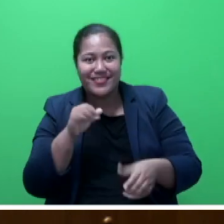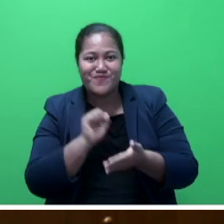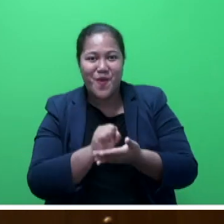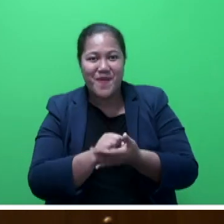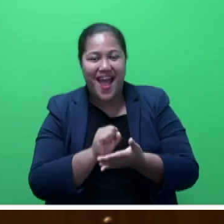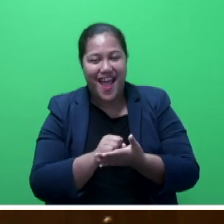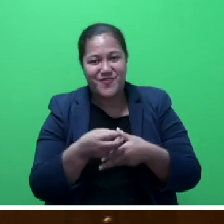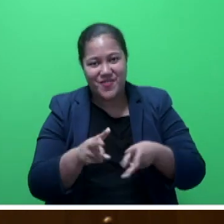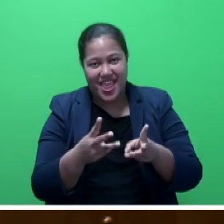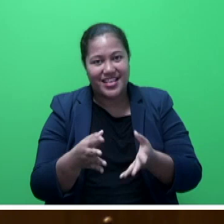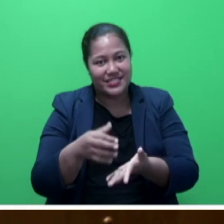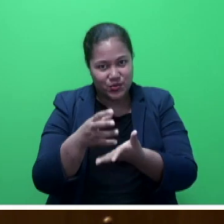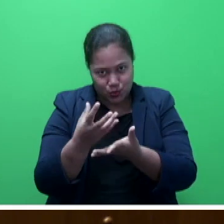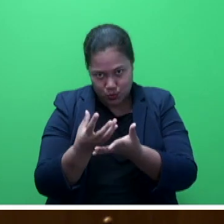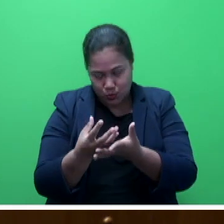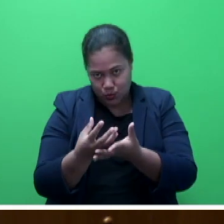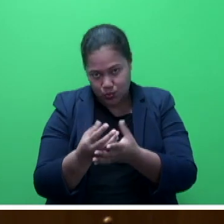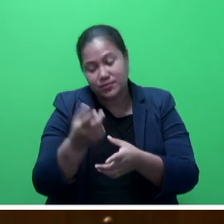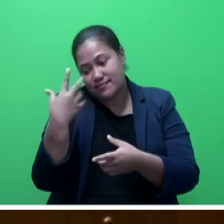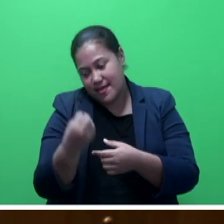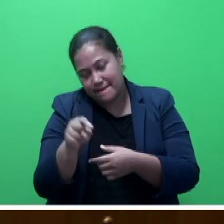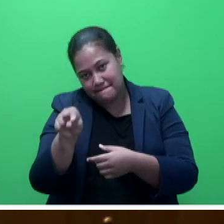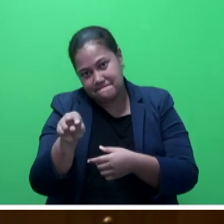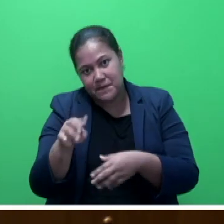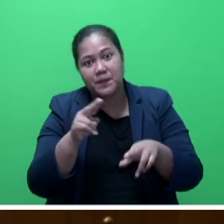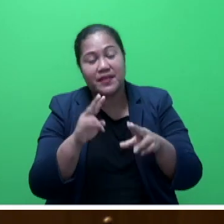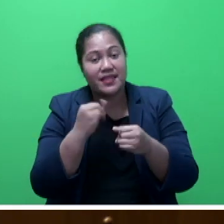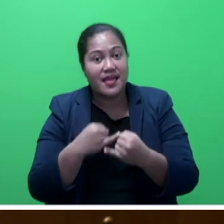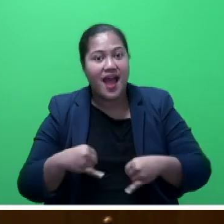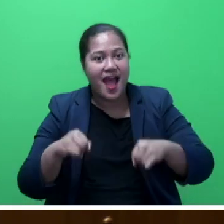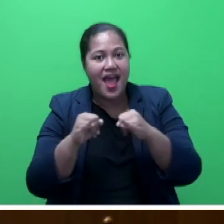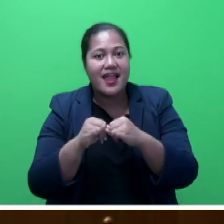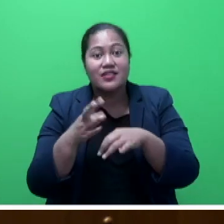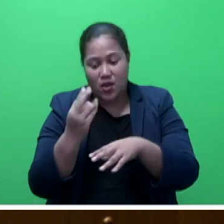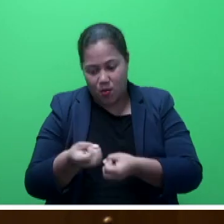safely. There are countless similar stories I could tell this morning.